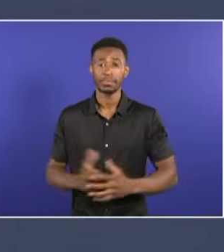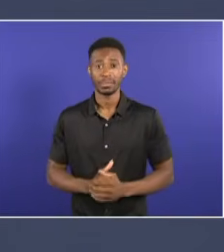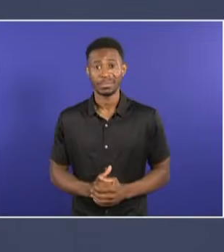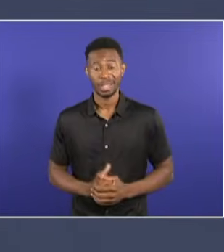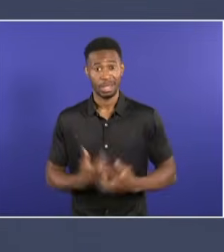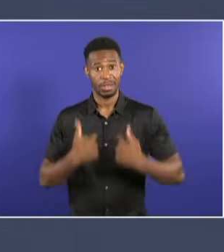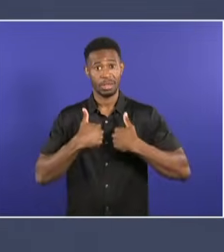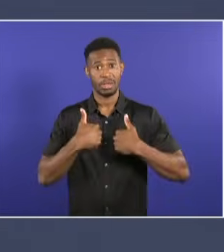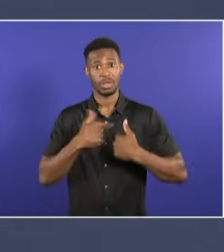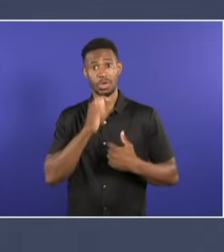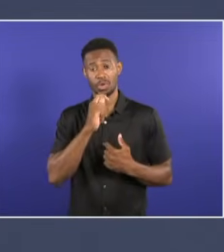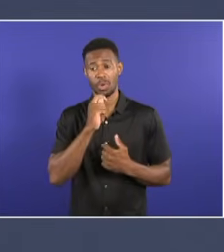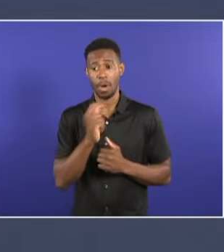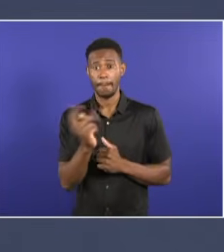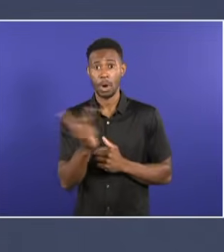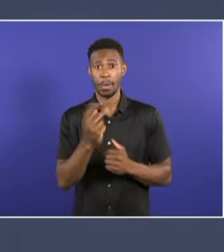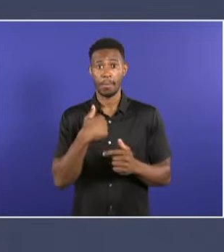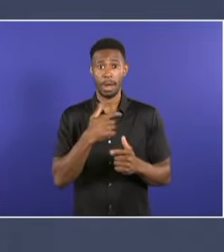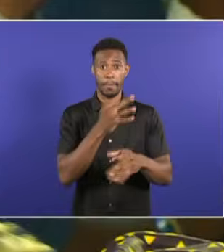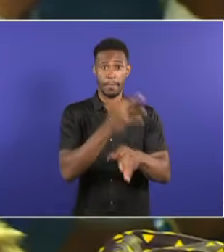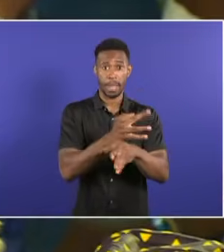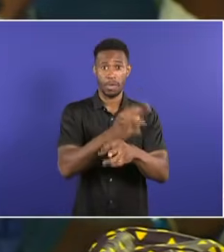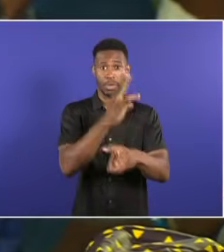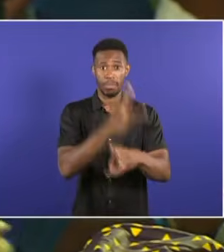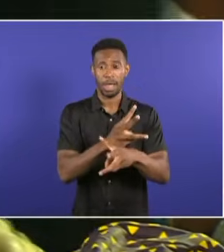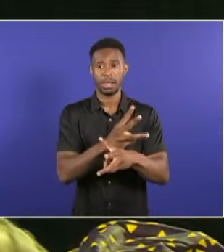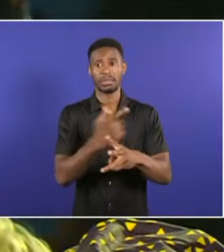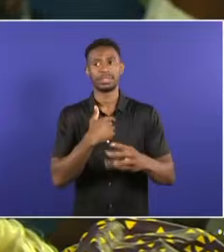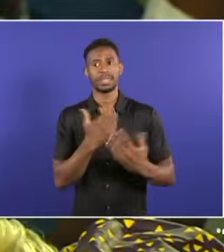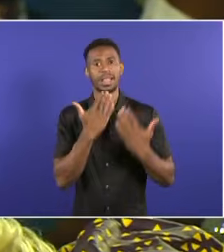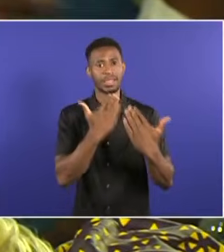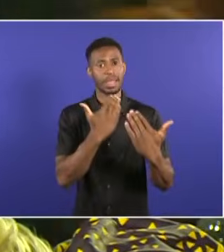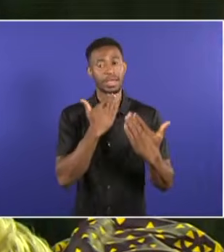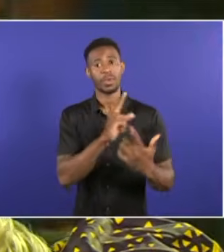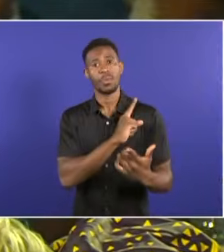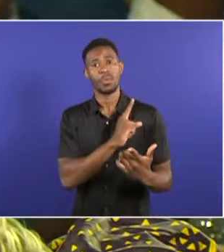I'm so grateful to both of them for the values that they taught